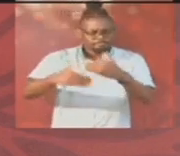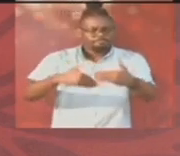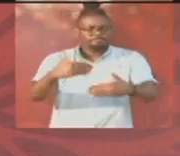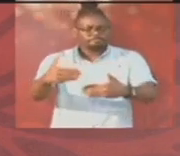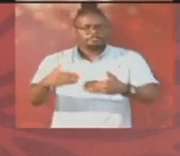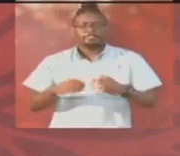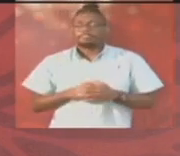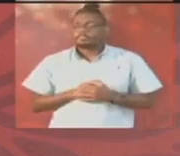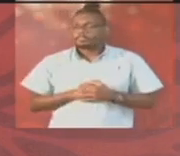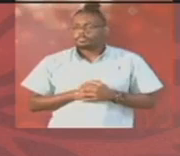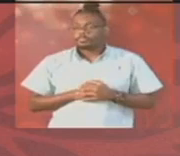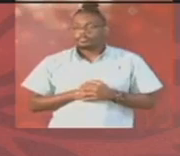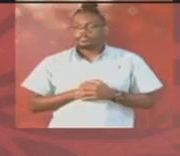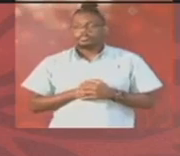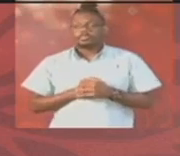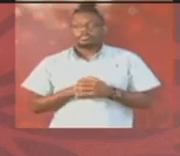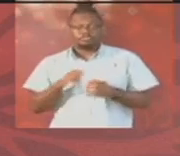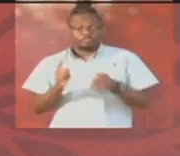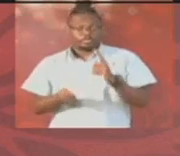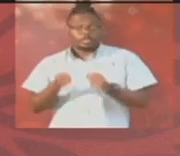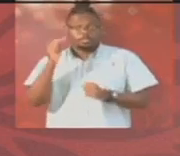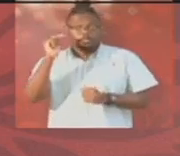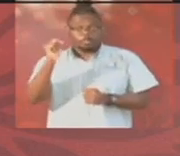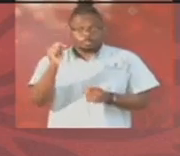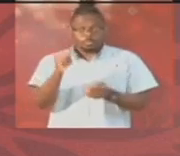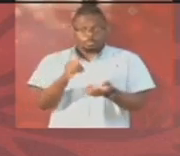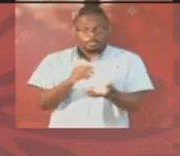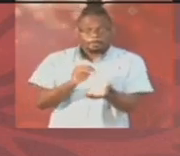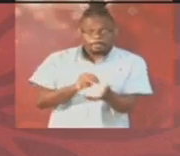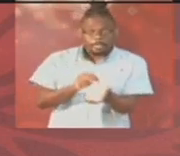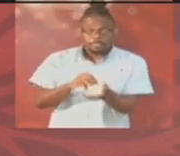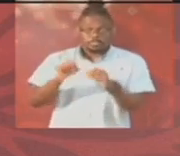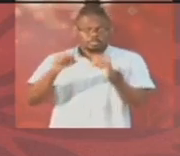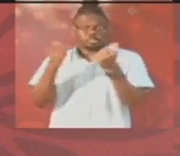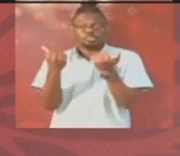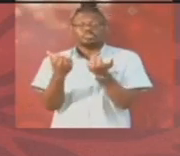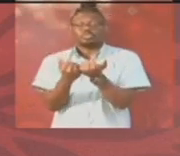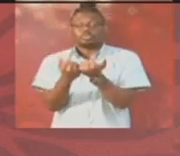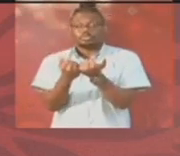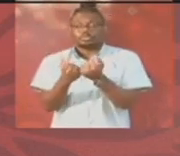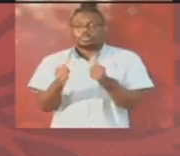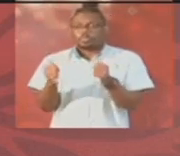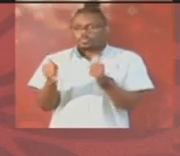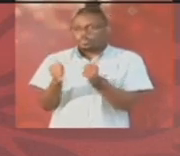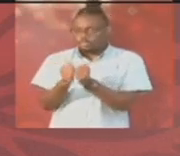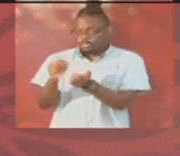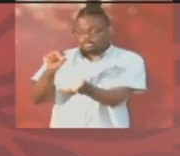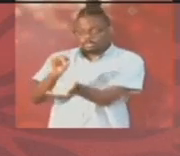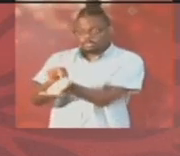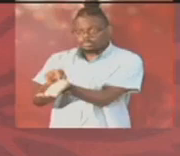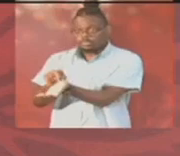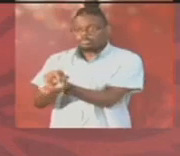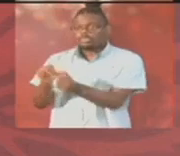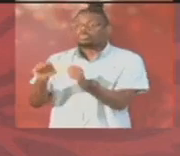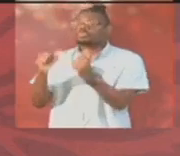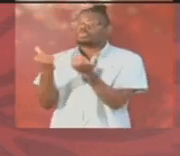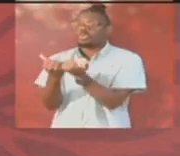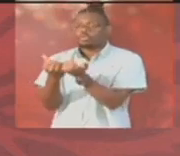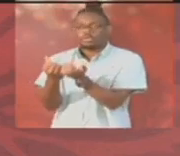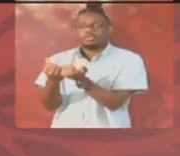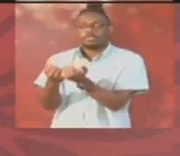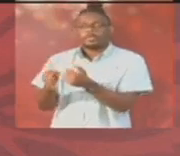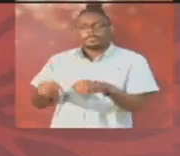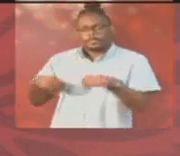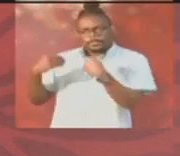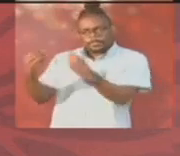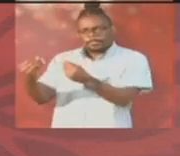and Tobago Medical Association, in collaboration with the Trinidad and Tobago Nursing Association, provided staff for the